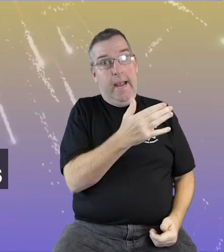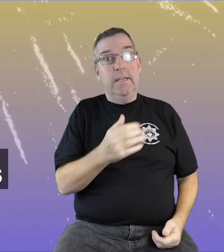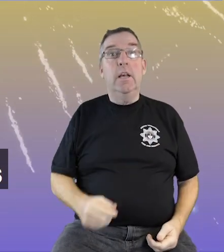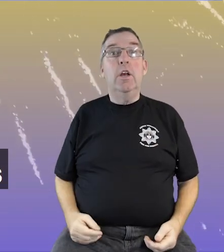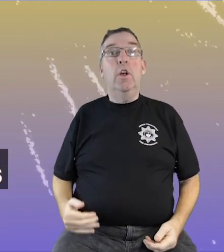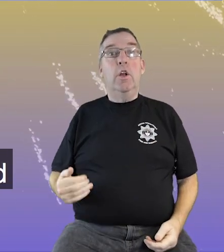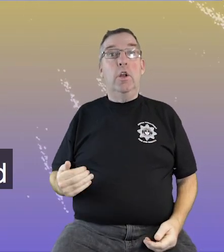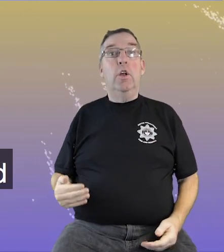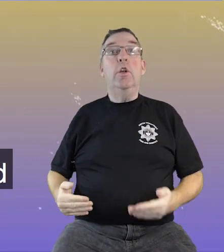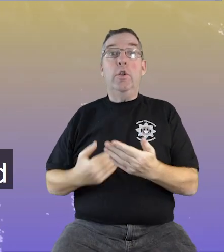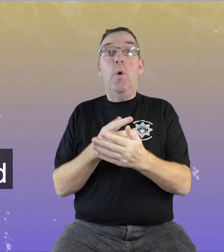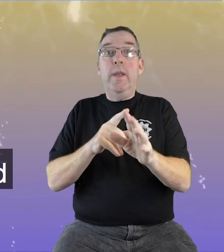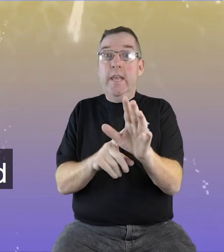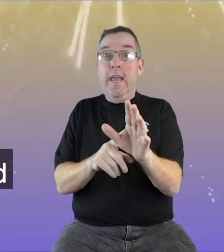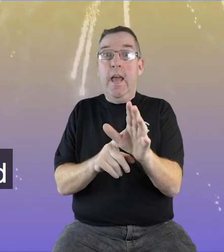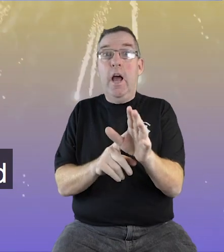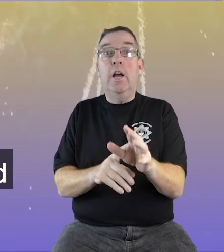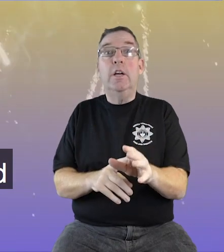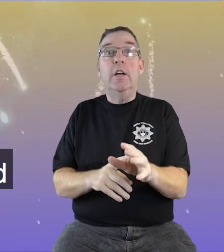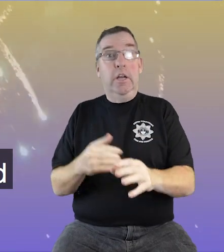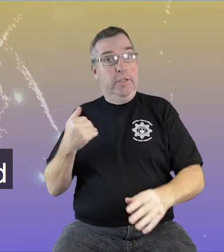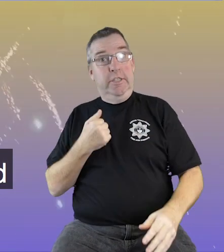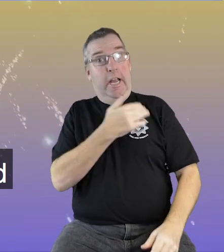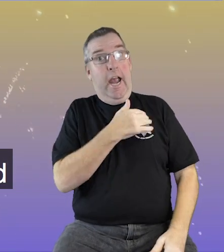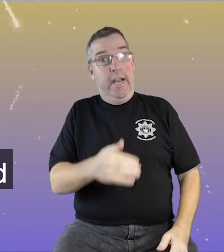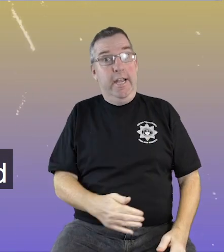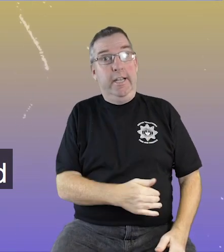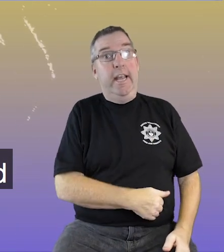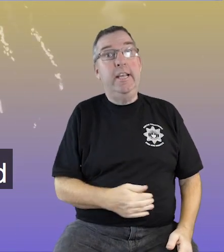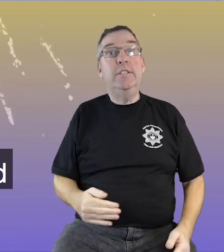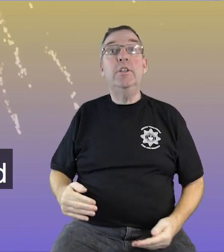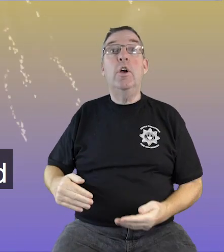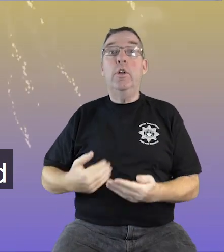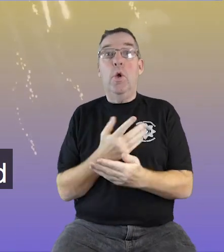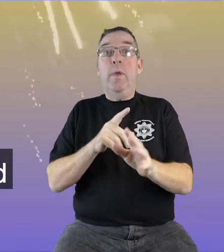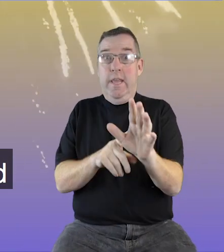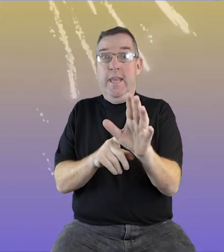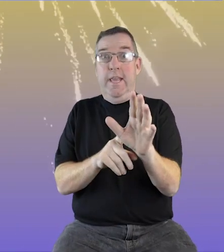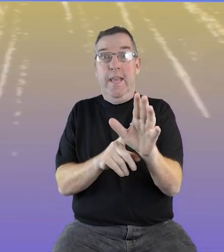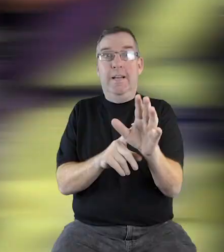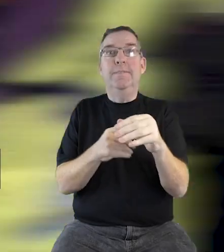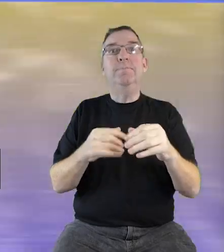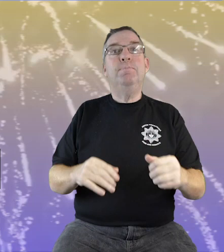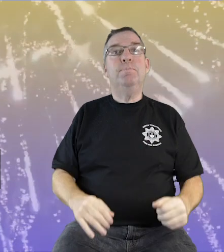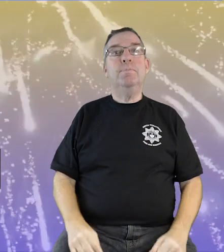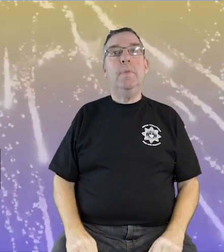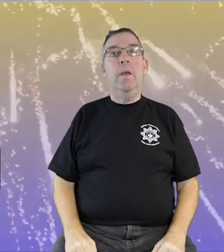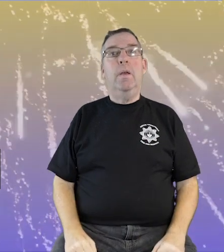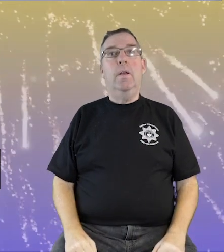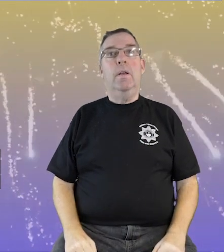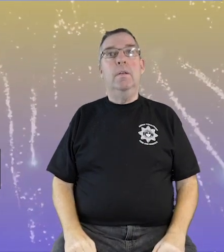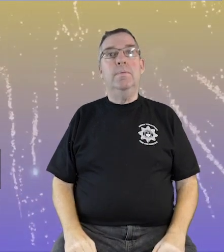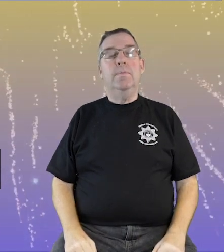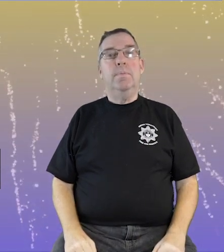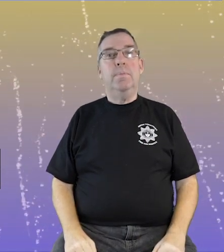use fireworks? New Year's Eve, Chinese New Year, and Bonfire Night are just a few. So, when looking